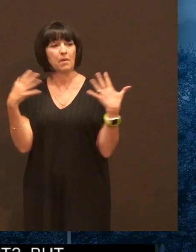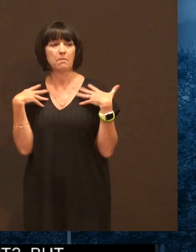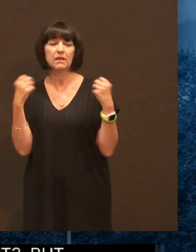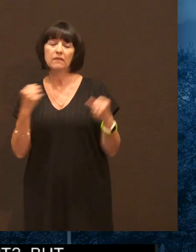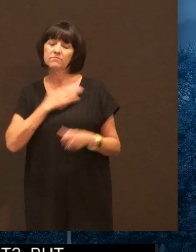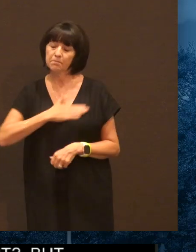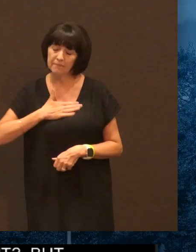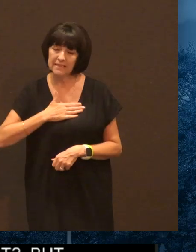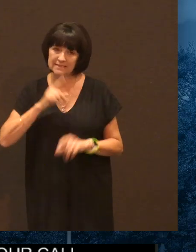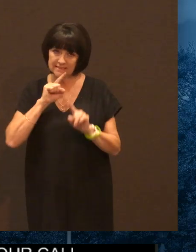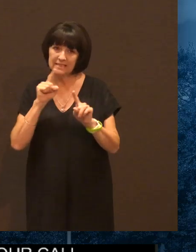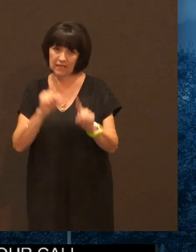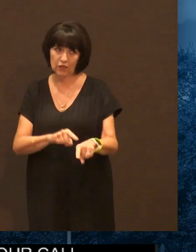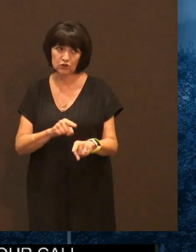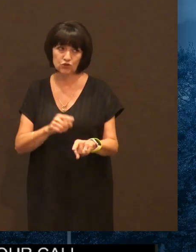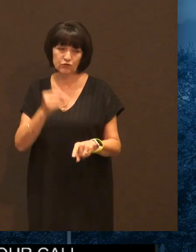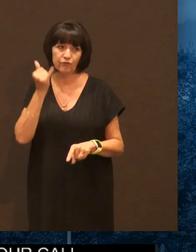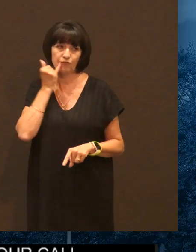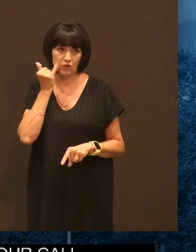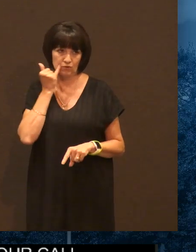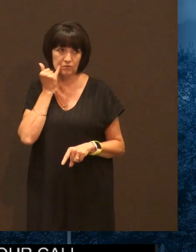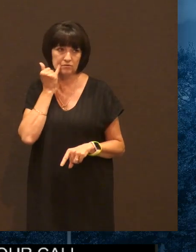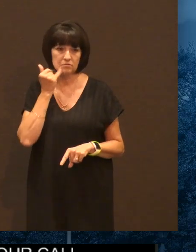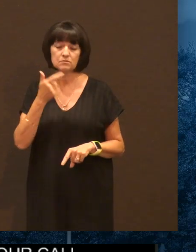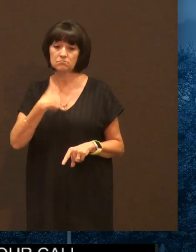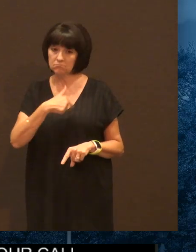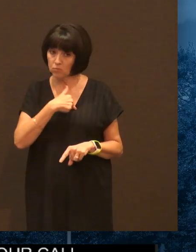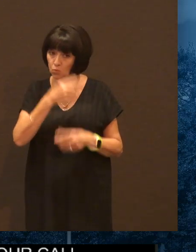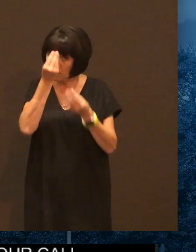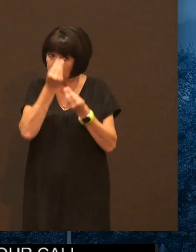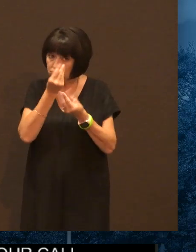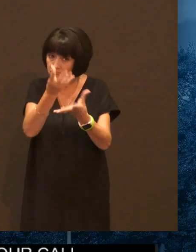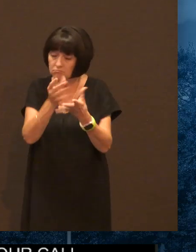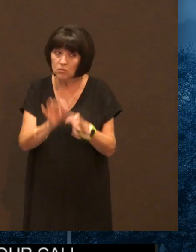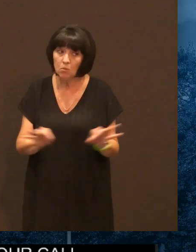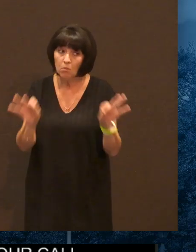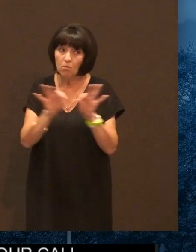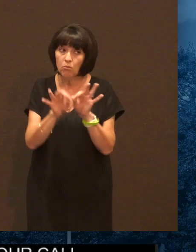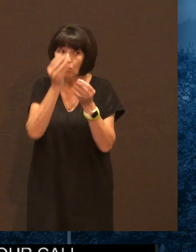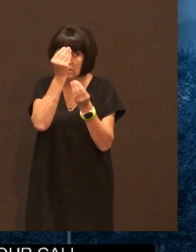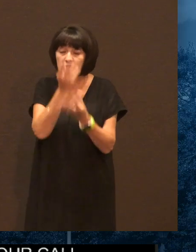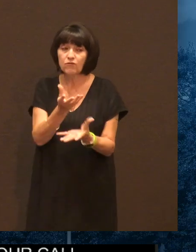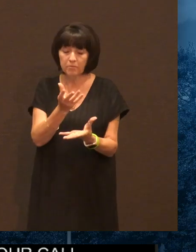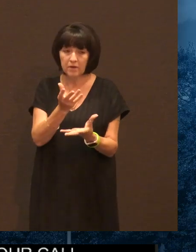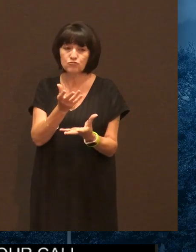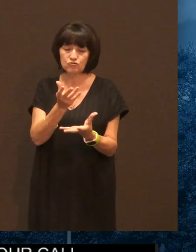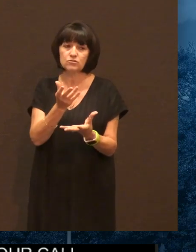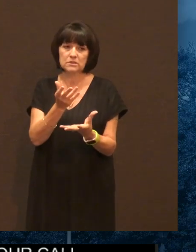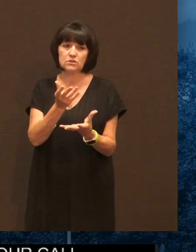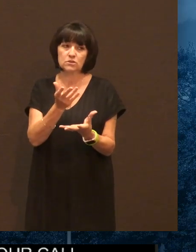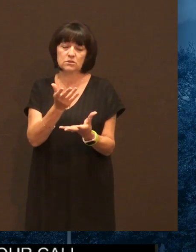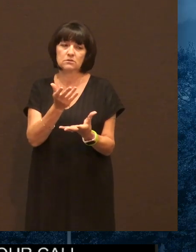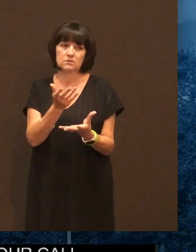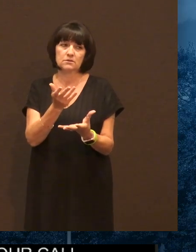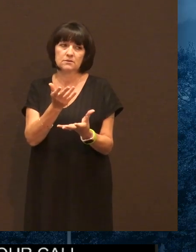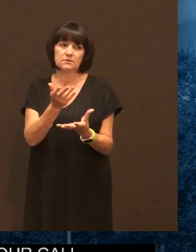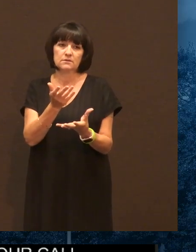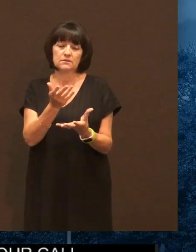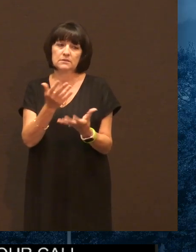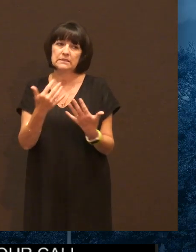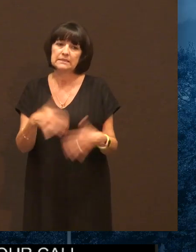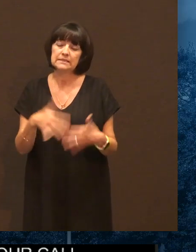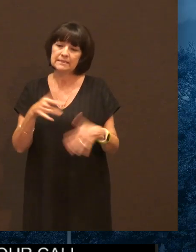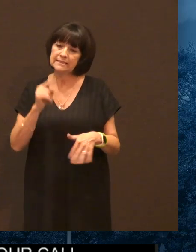do answer it. We will be giving you important information, and it's really, really important